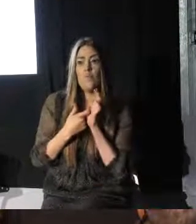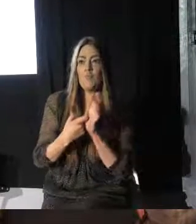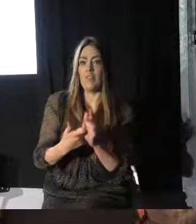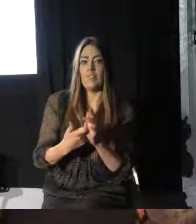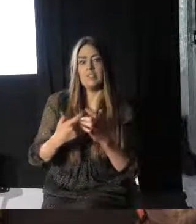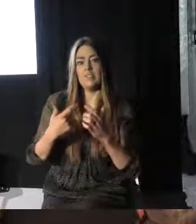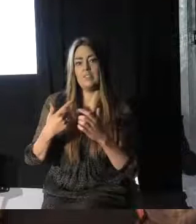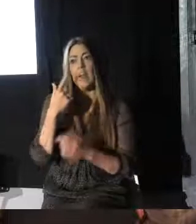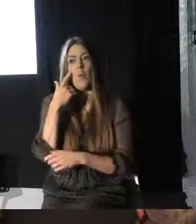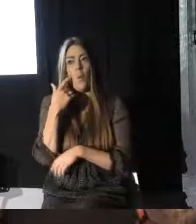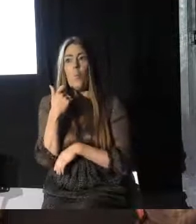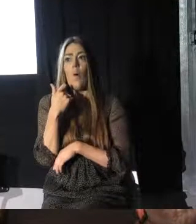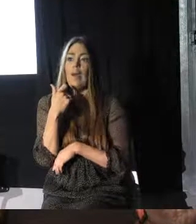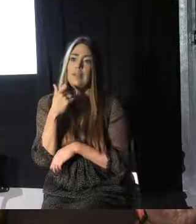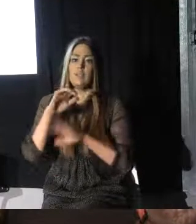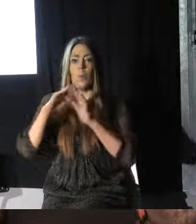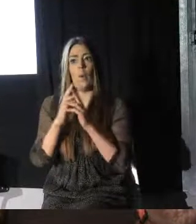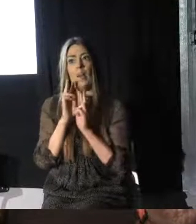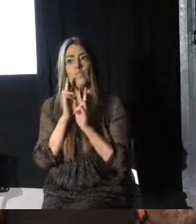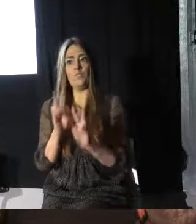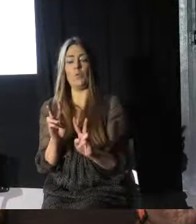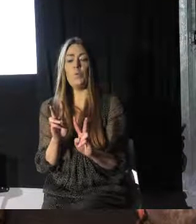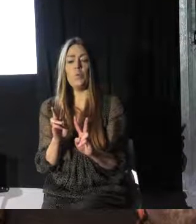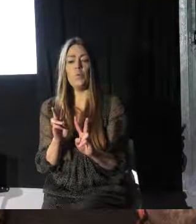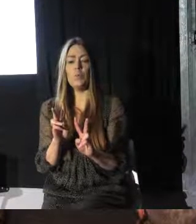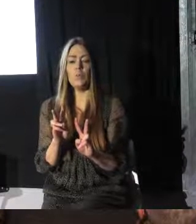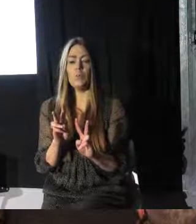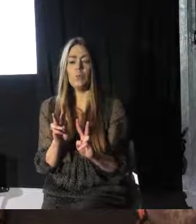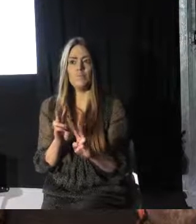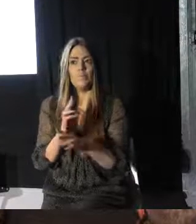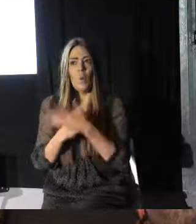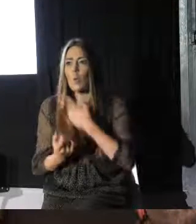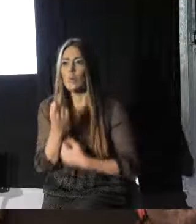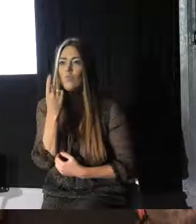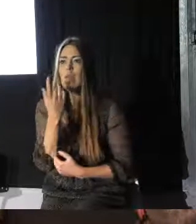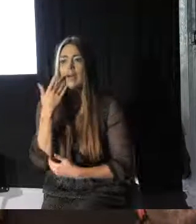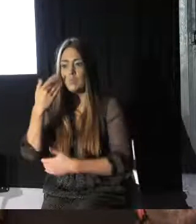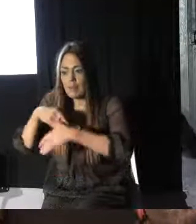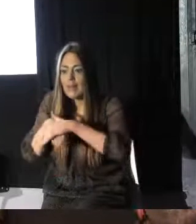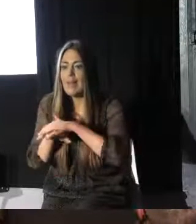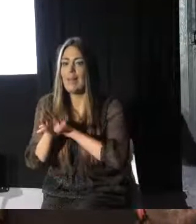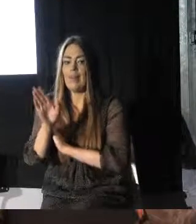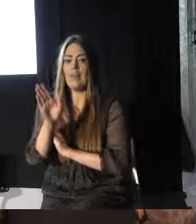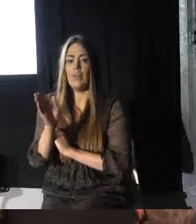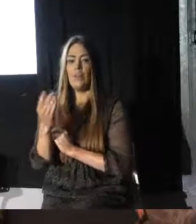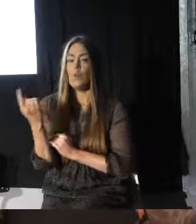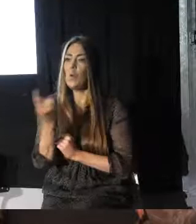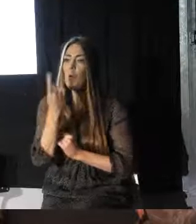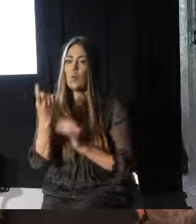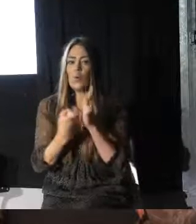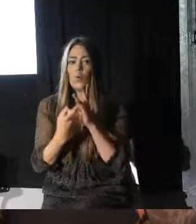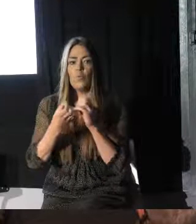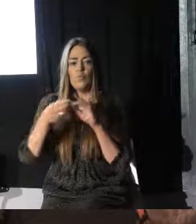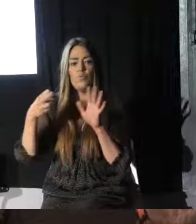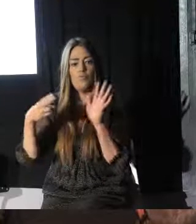world view." This is a line, although we're not told until we get further in, from Robin